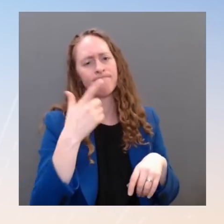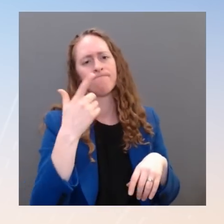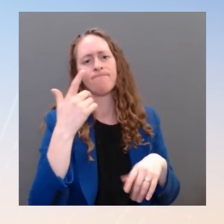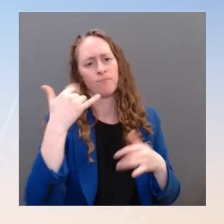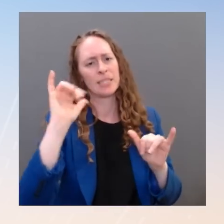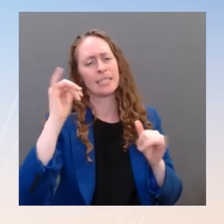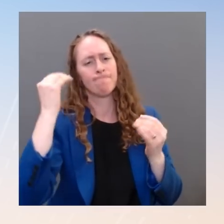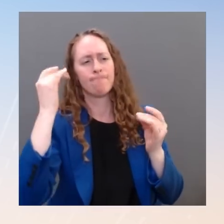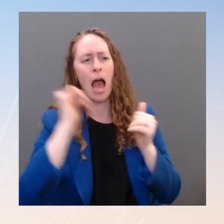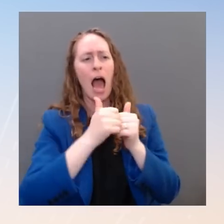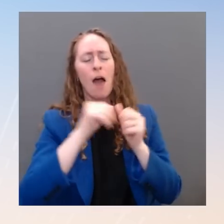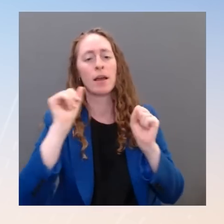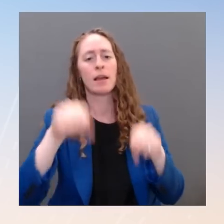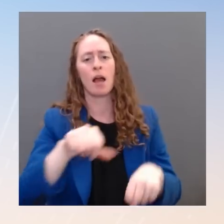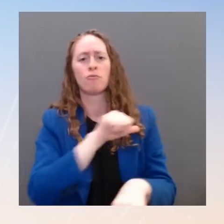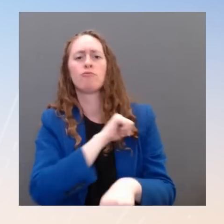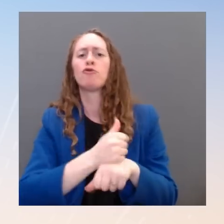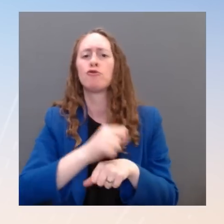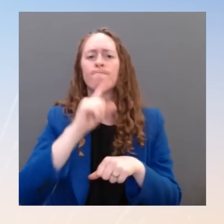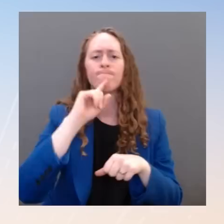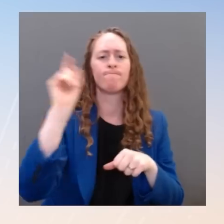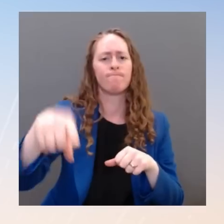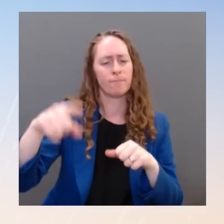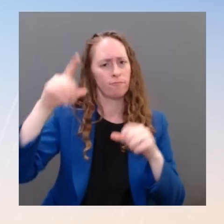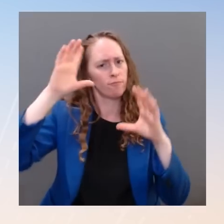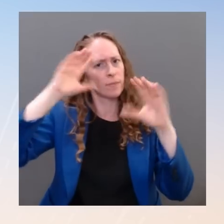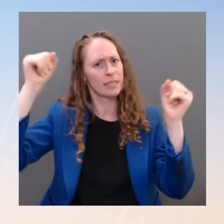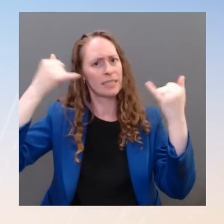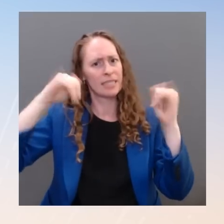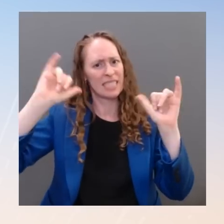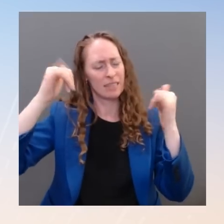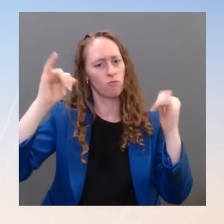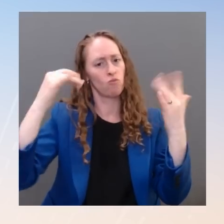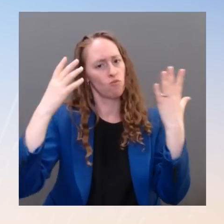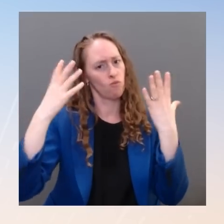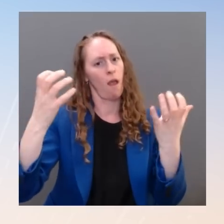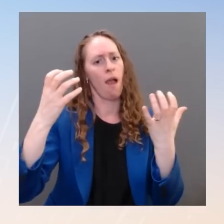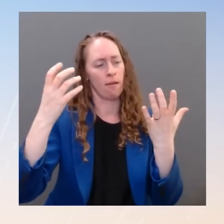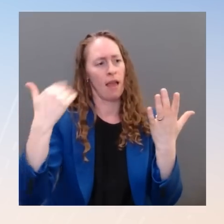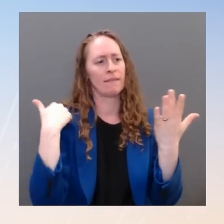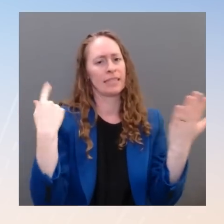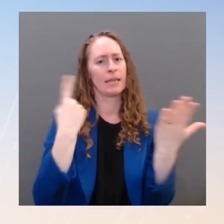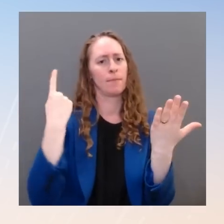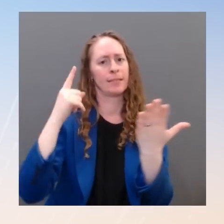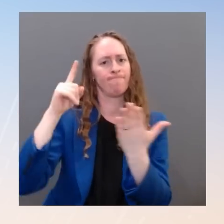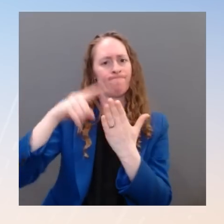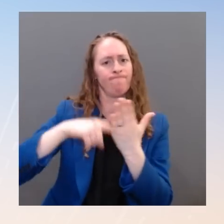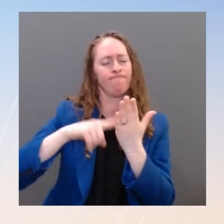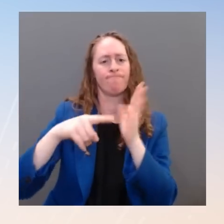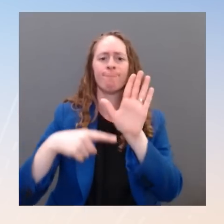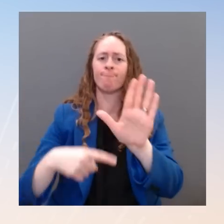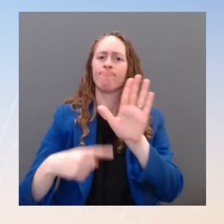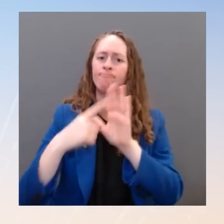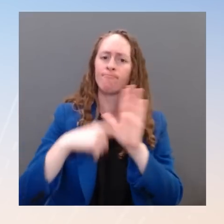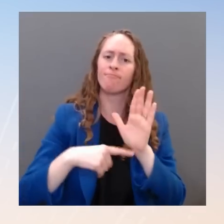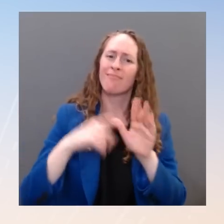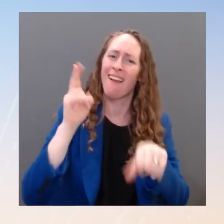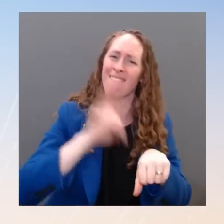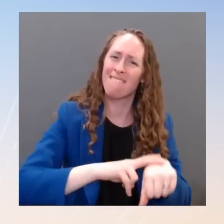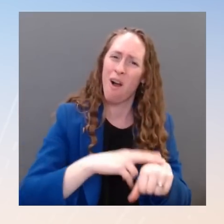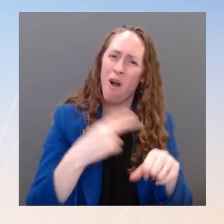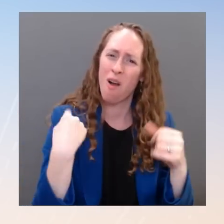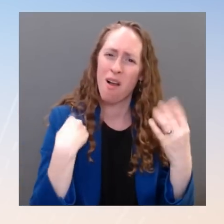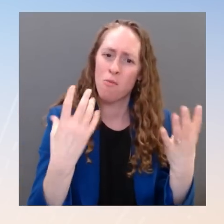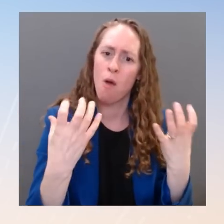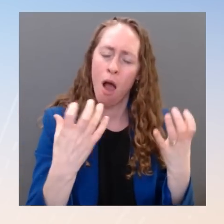one. And of course, we would, of course, still love to have bipartisan legislation passed through Congress. We know the